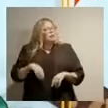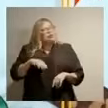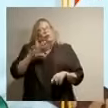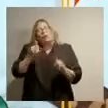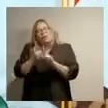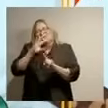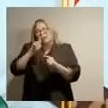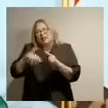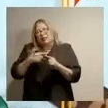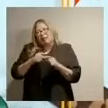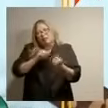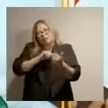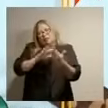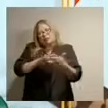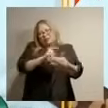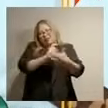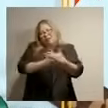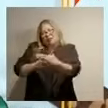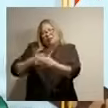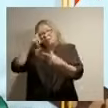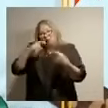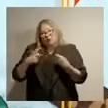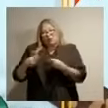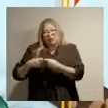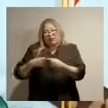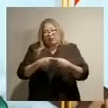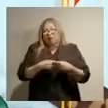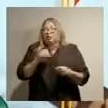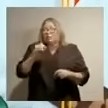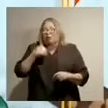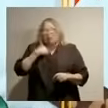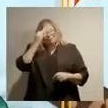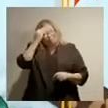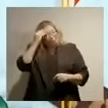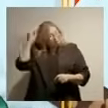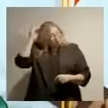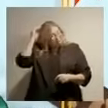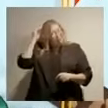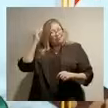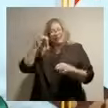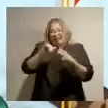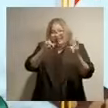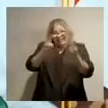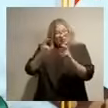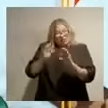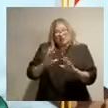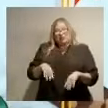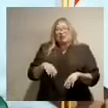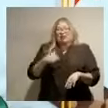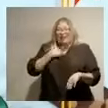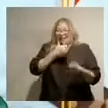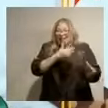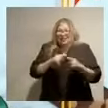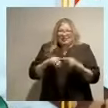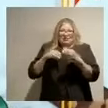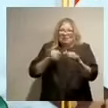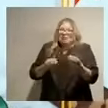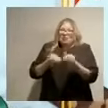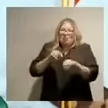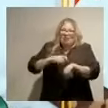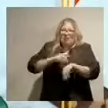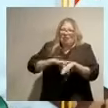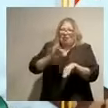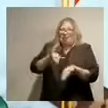addressing the costs of utilities. And so I'm mindful of that issue. I was going to spend more time on that